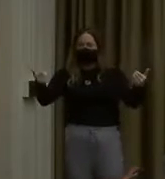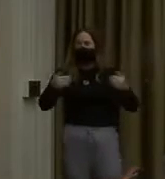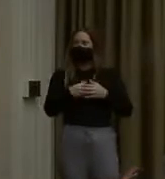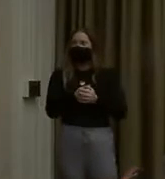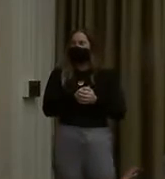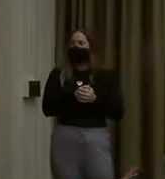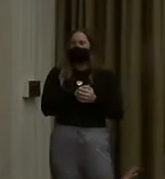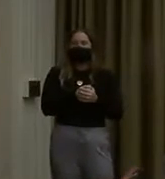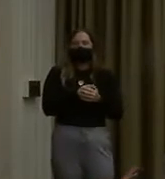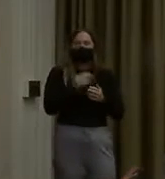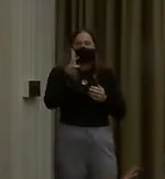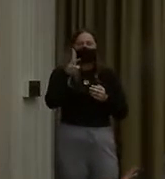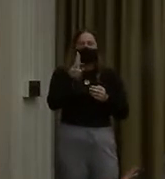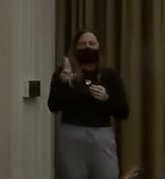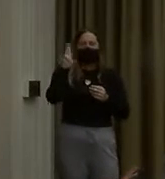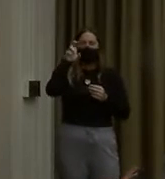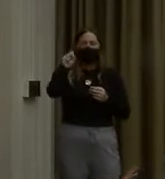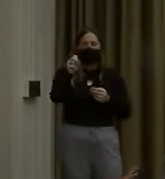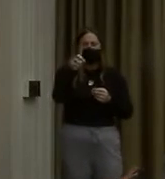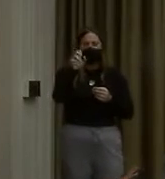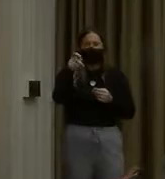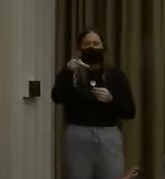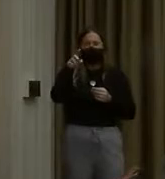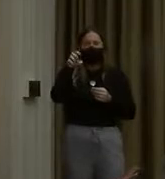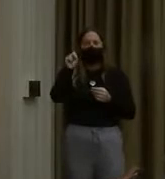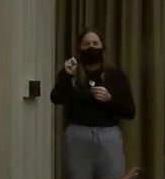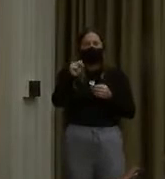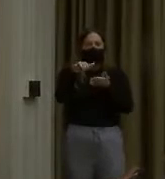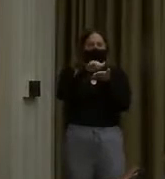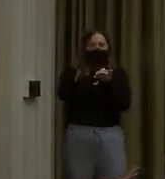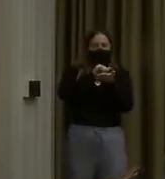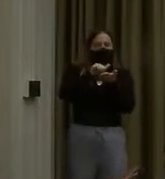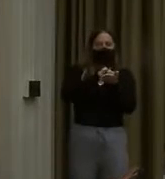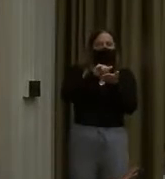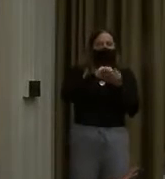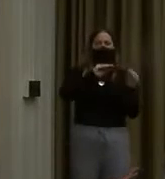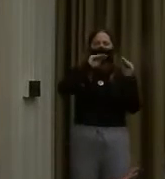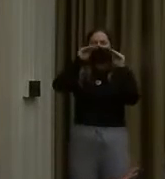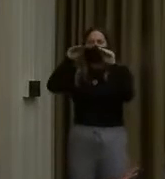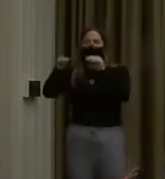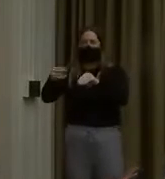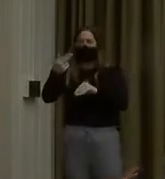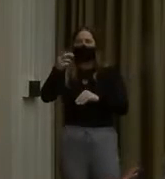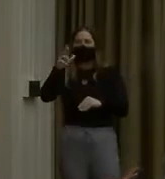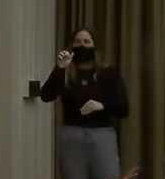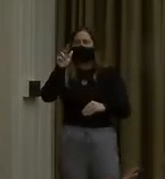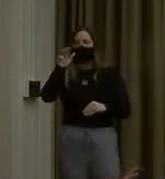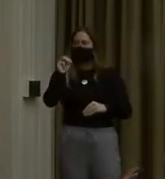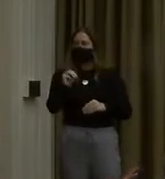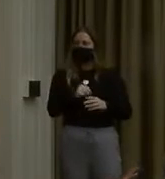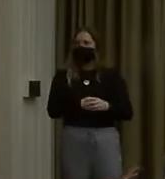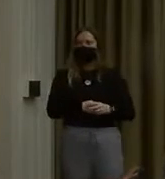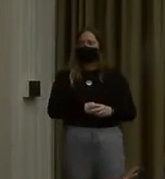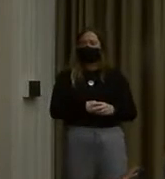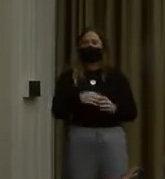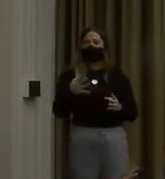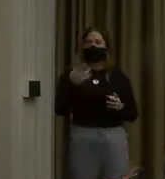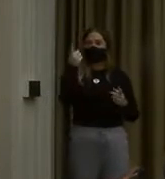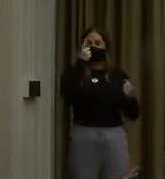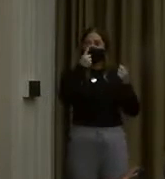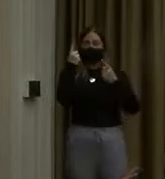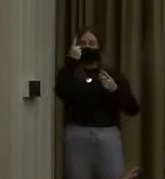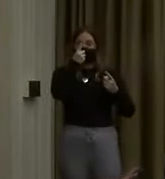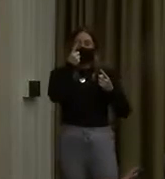bus depots, right? 6 of the 7 bus depots in Manhattan were placed in Harlem. And yet, is it any wonder through public